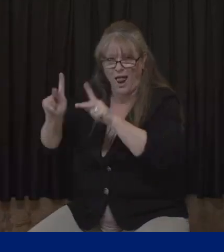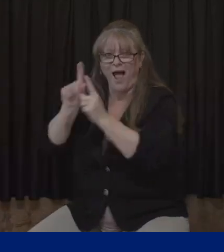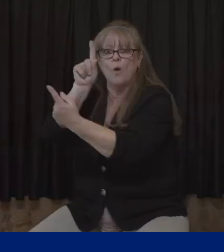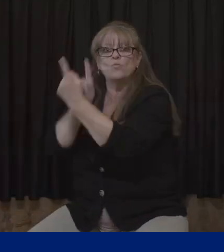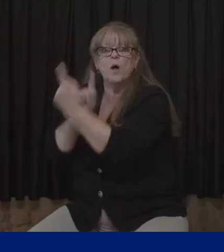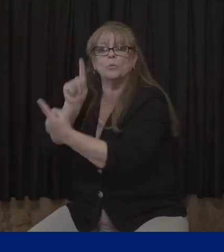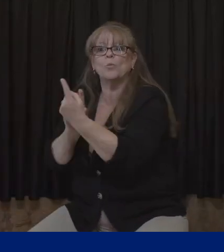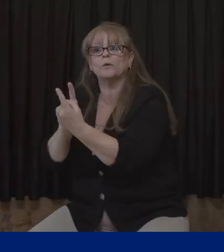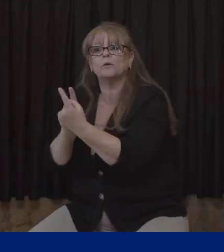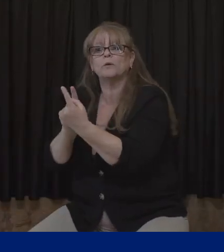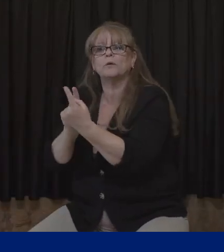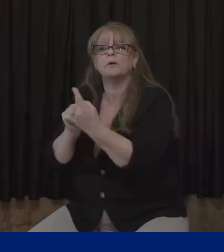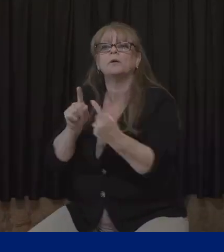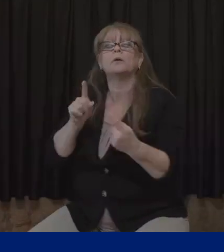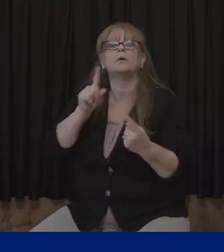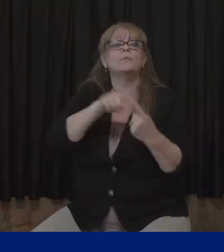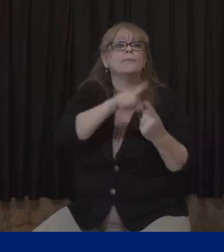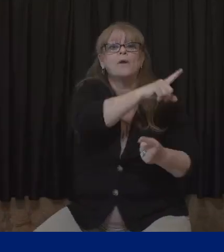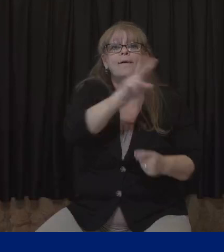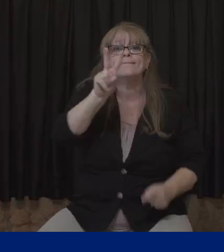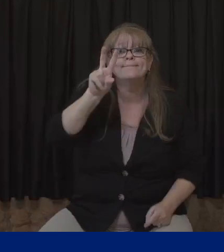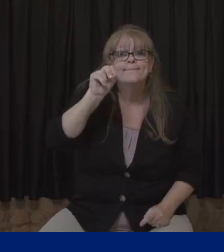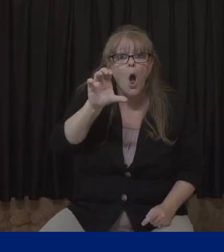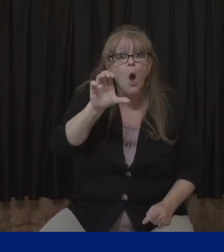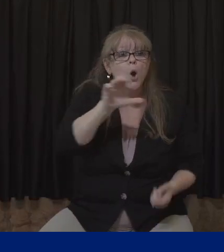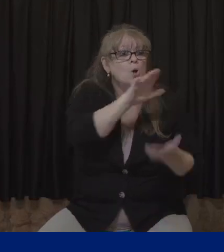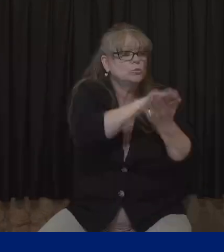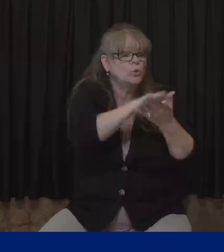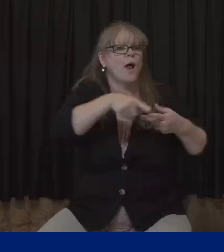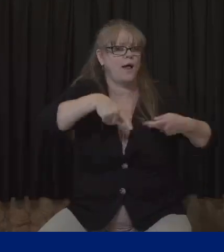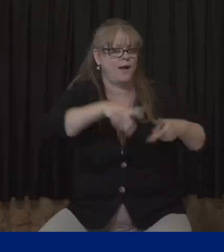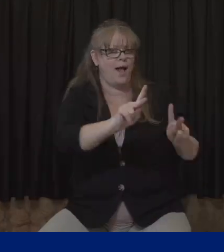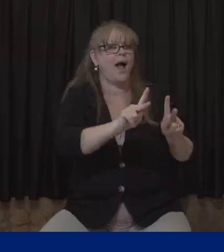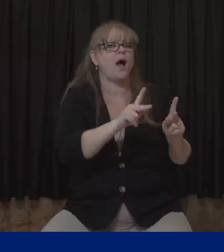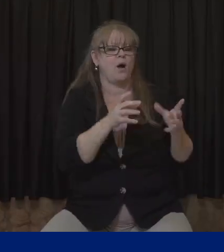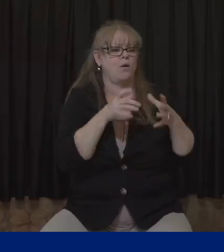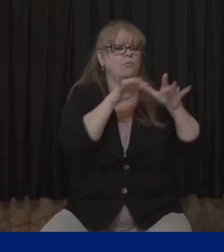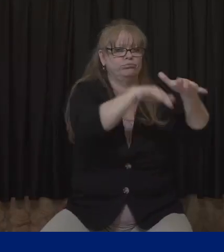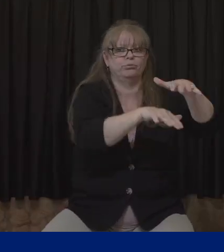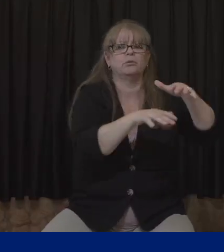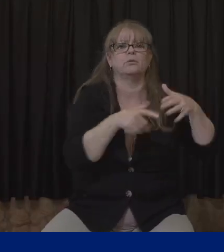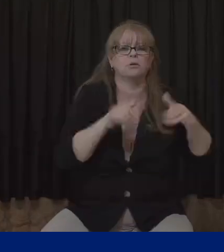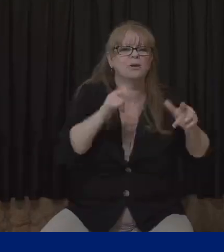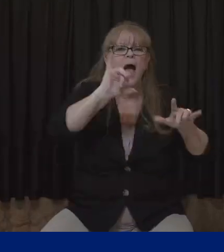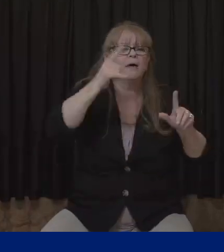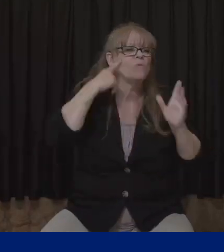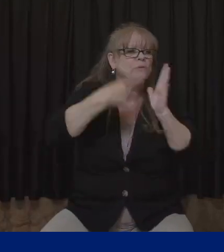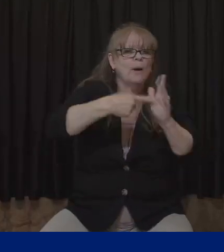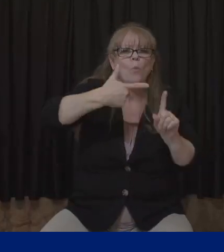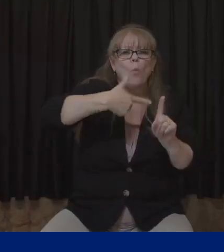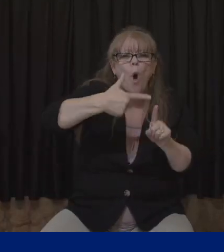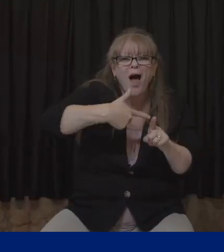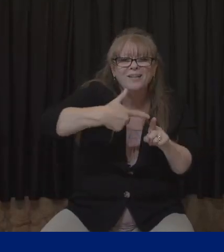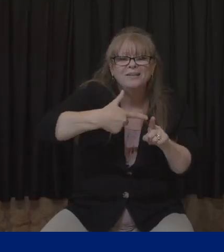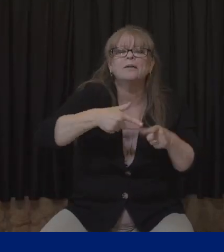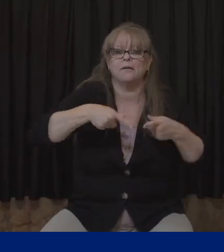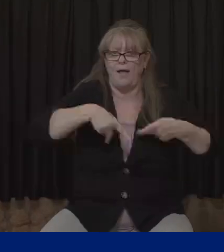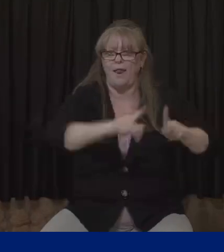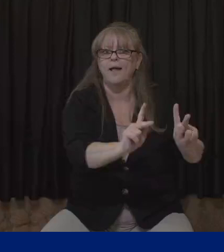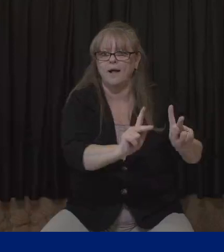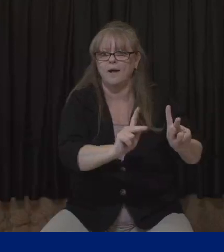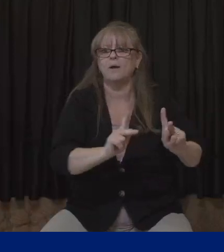like welding or shop. You can have groups of smaller than 10. Many school districts are doing that to finish out this semester. But the normal